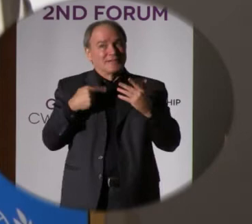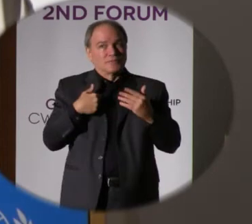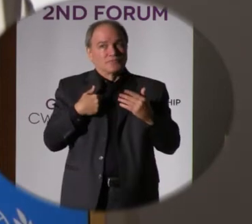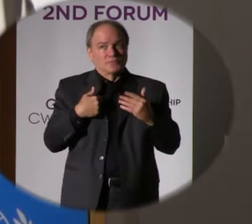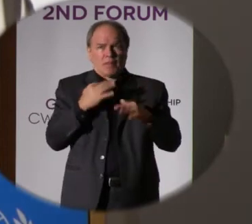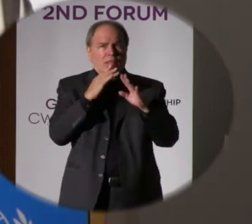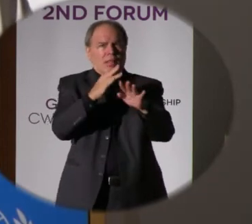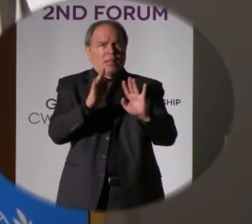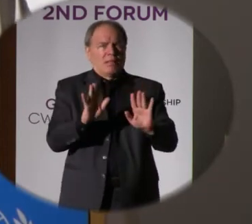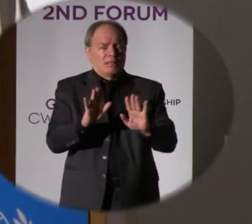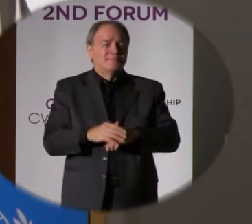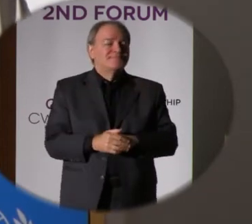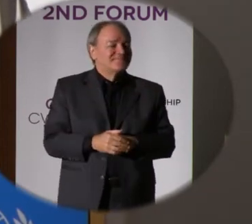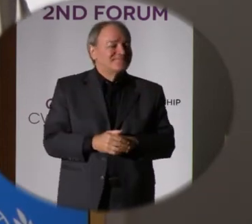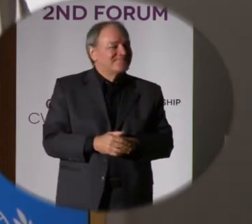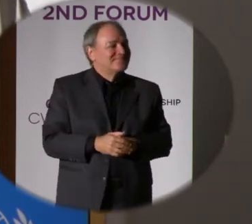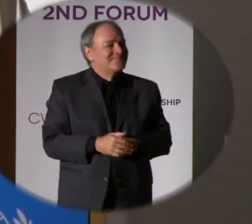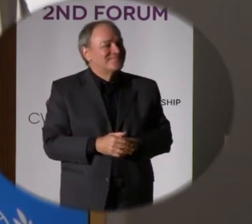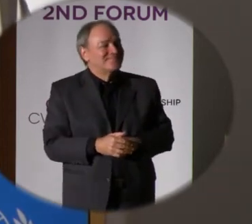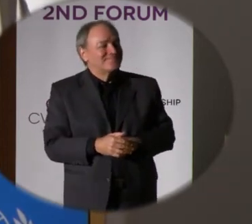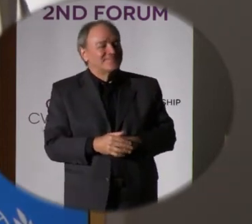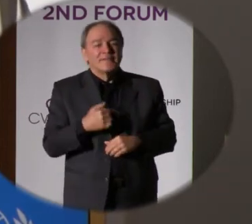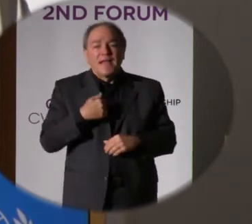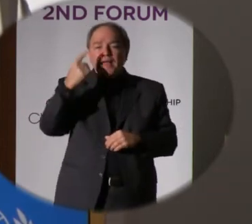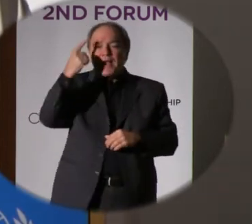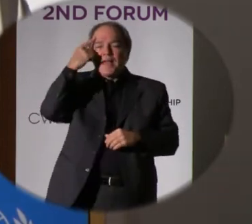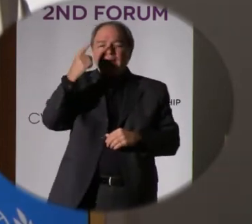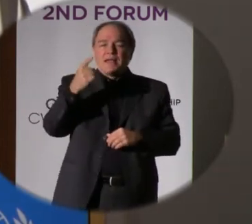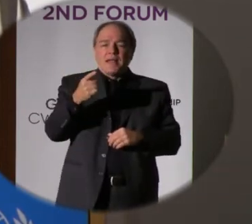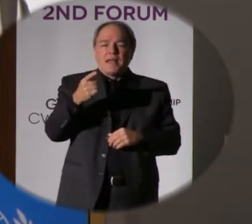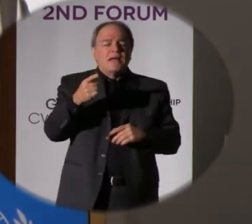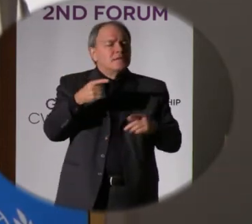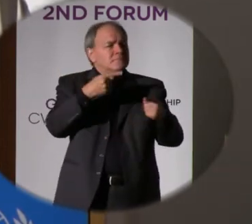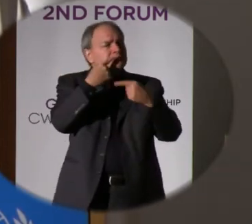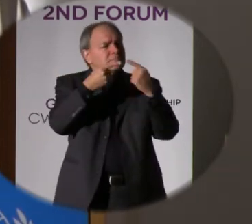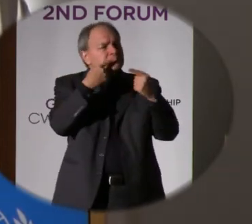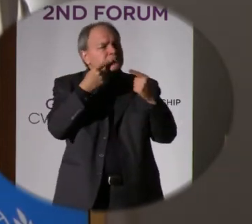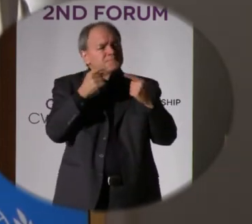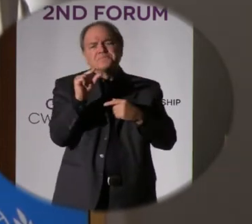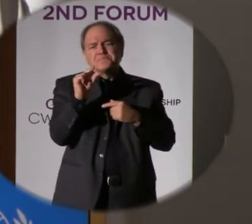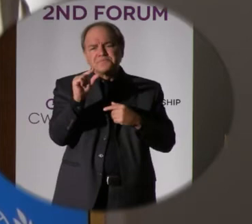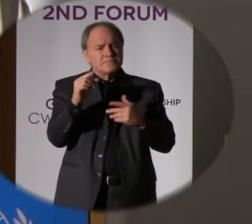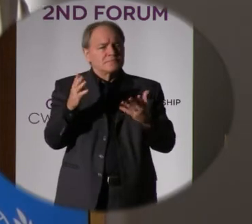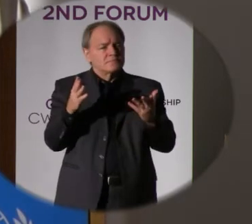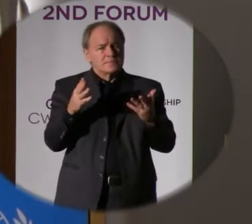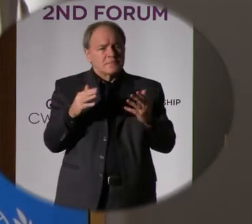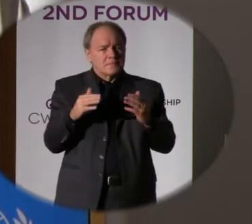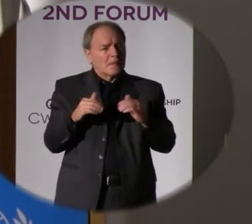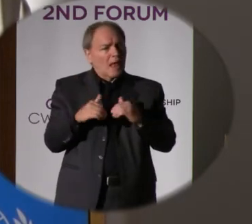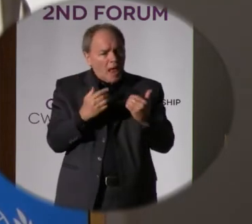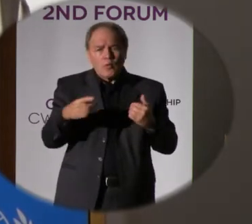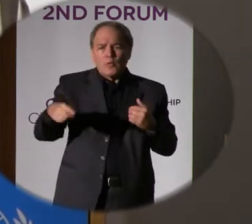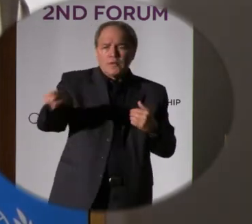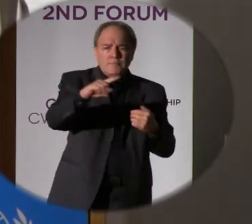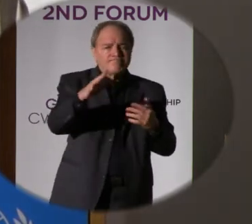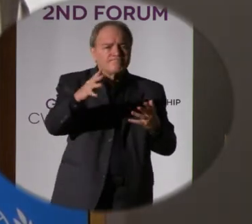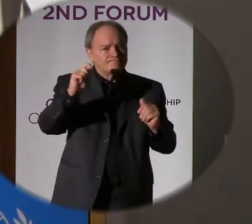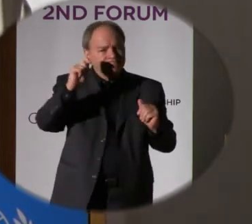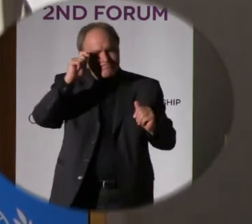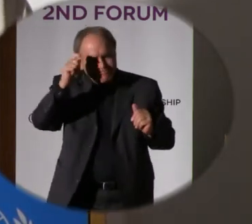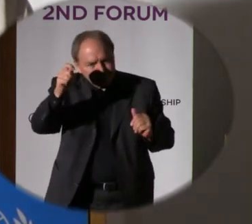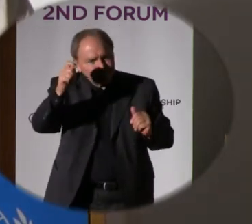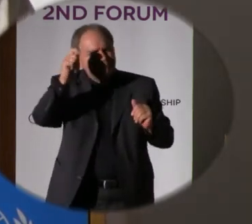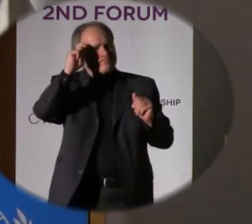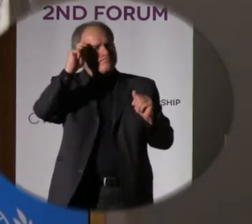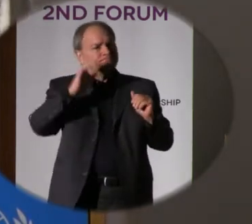Then I think it's necessary to say a few words about how we should be polite. Will